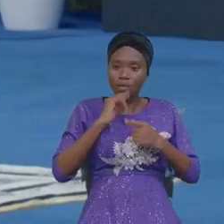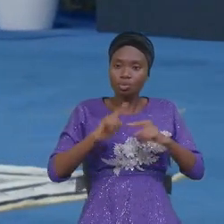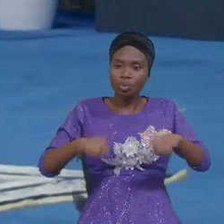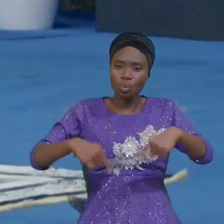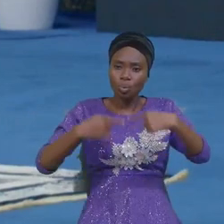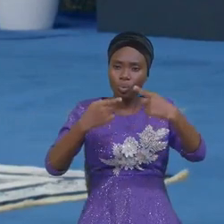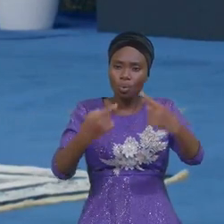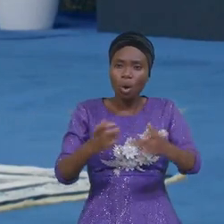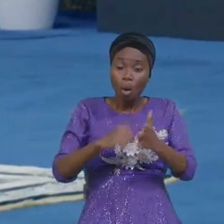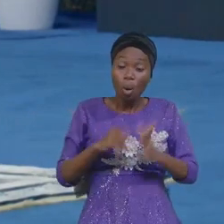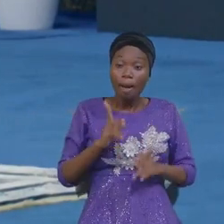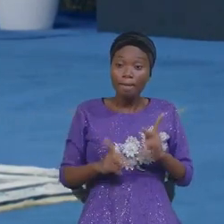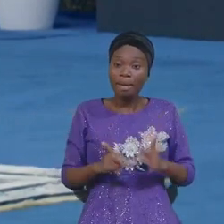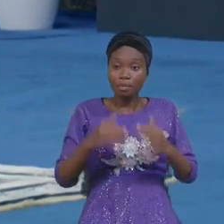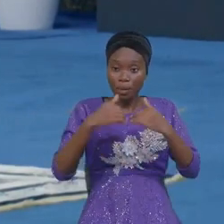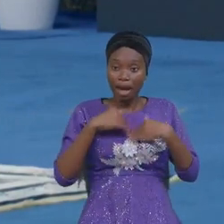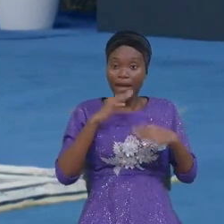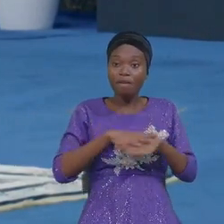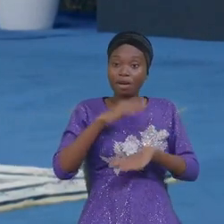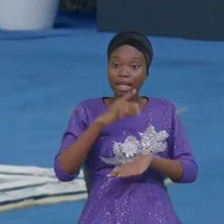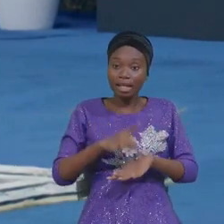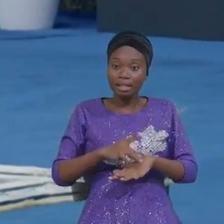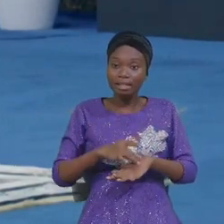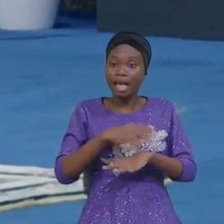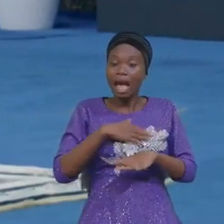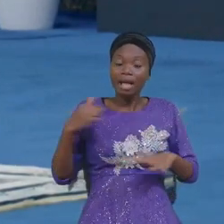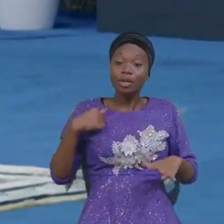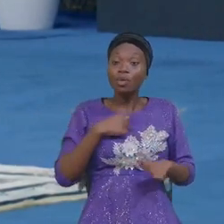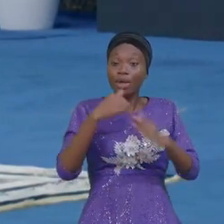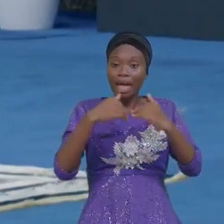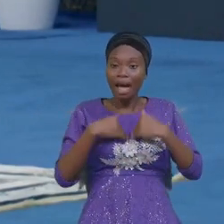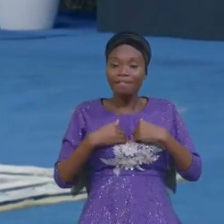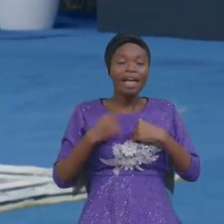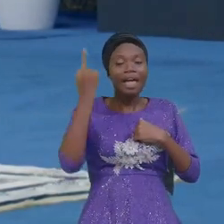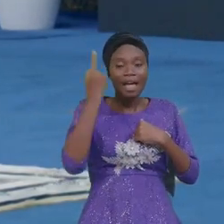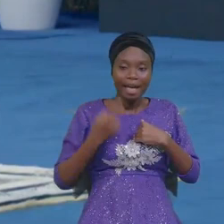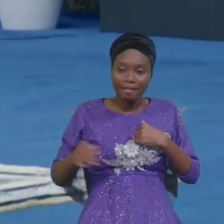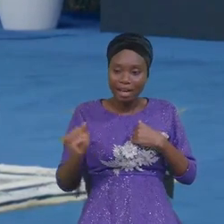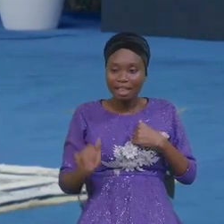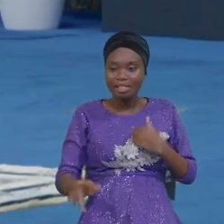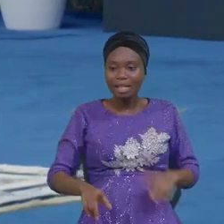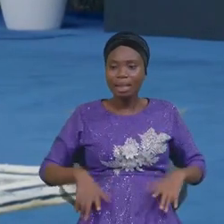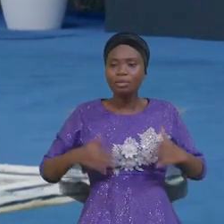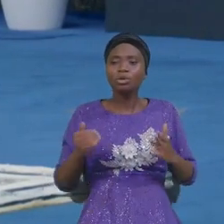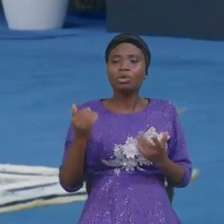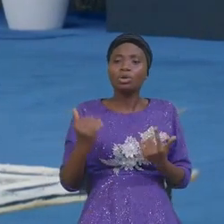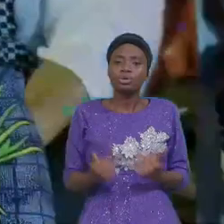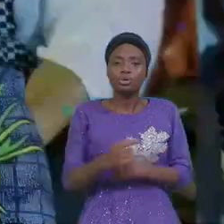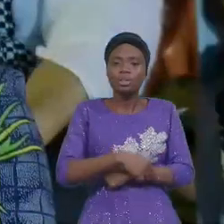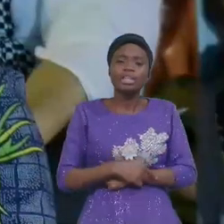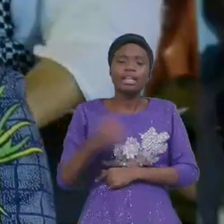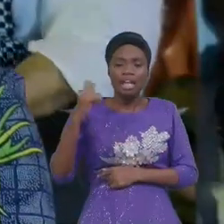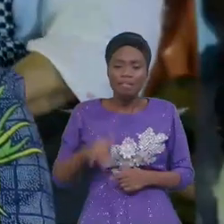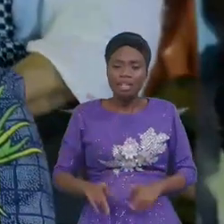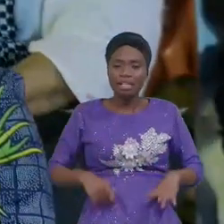what people have on earth, and we have everlasting life. Today, everlasting life coming to